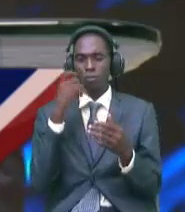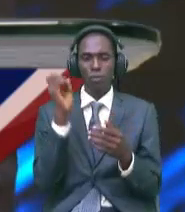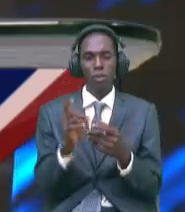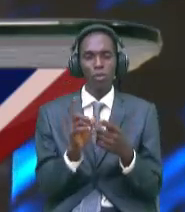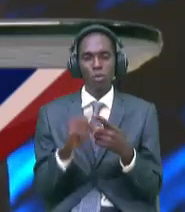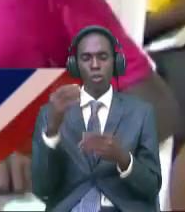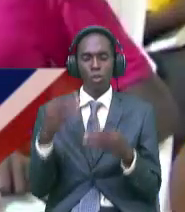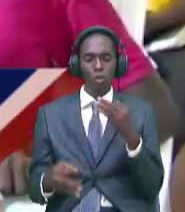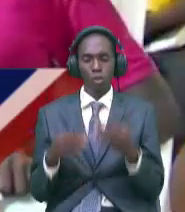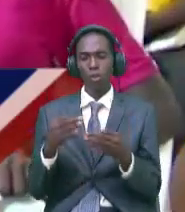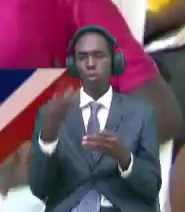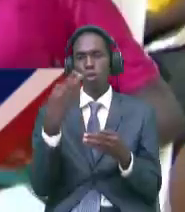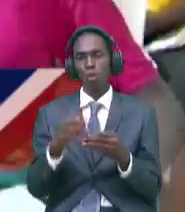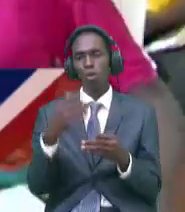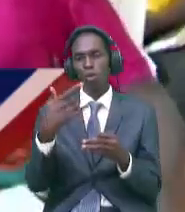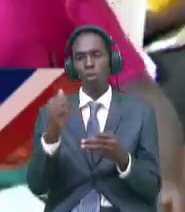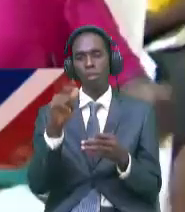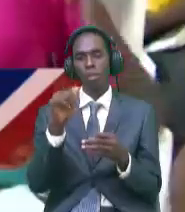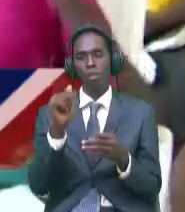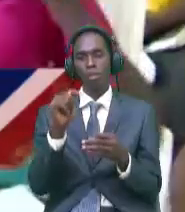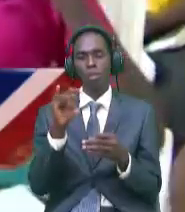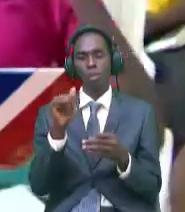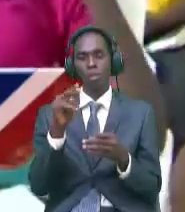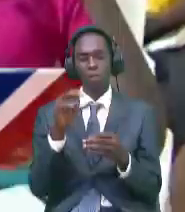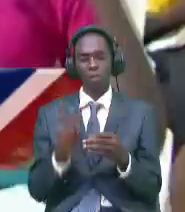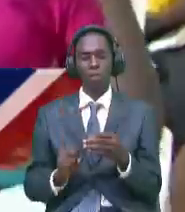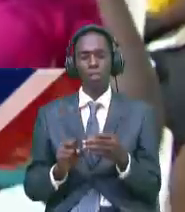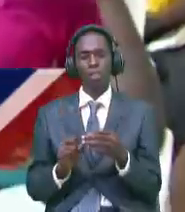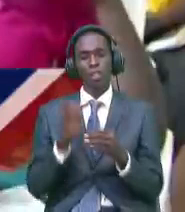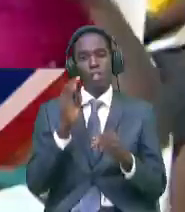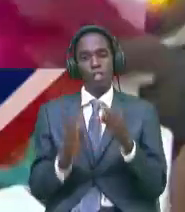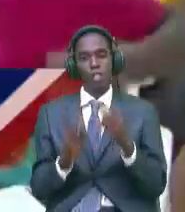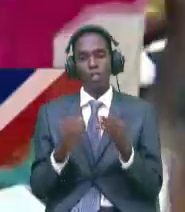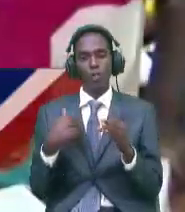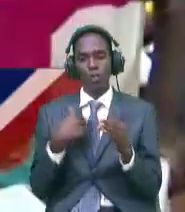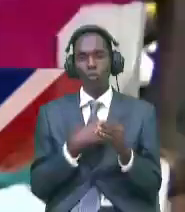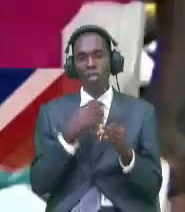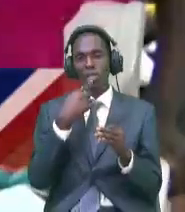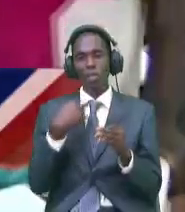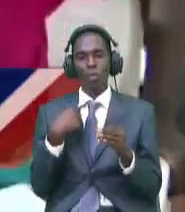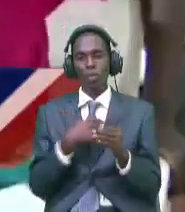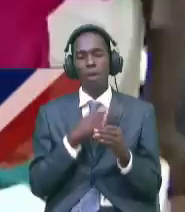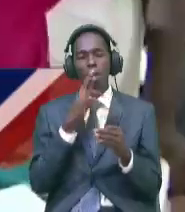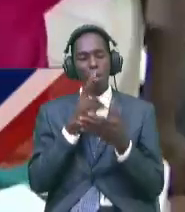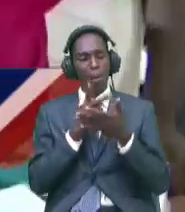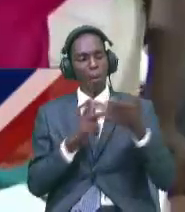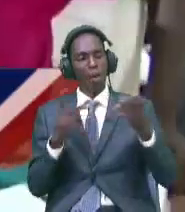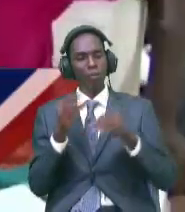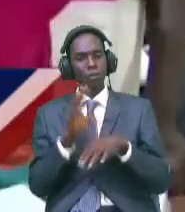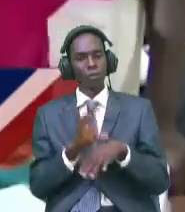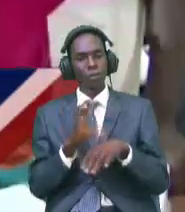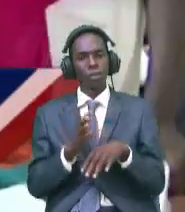of Galatia, to the churches. If we claim to be part of the church, there are duties